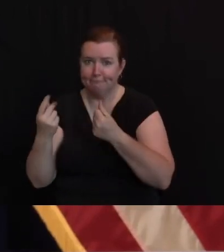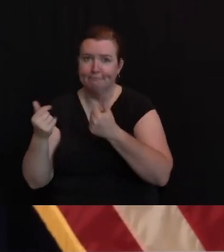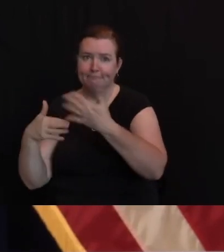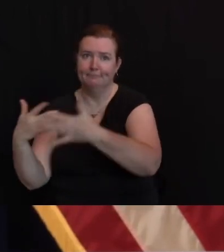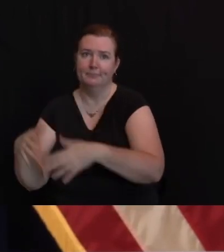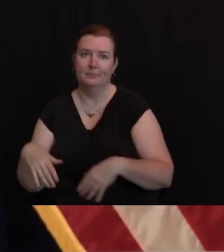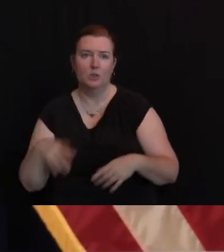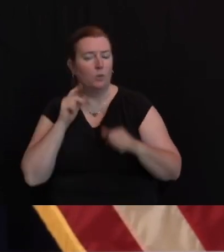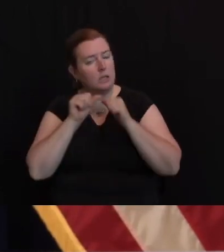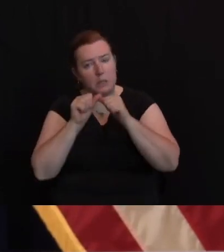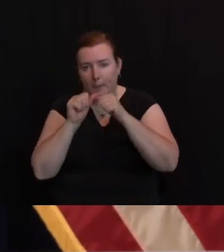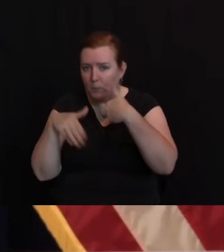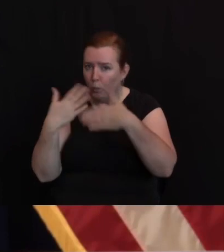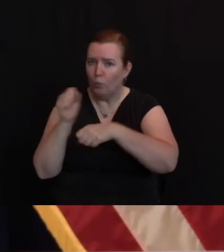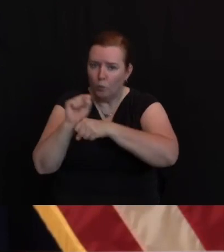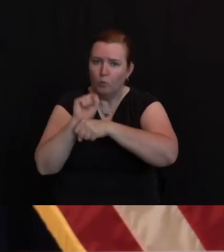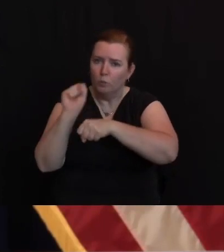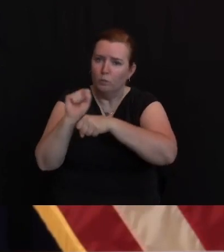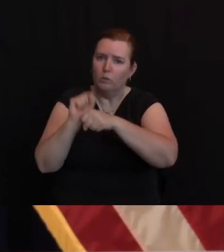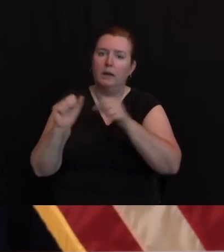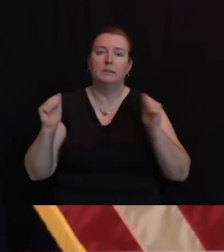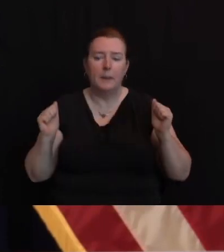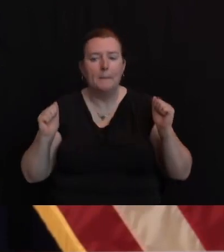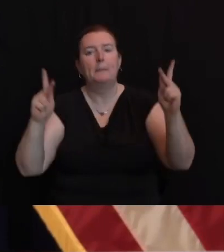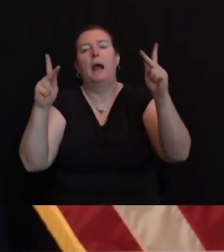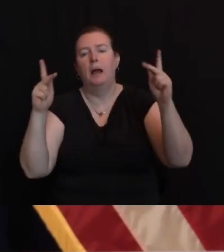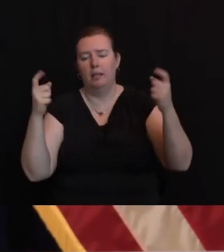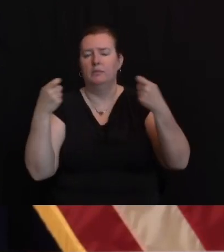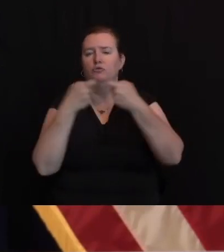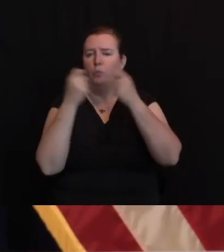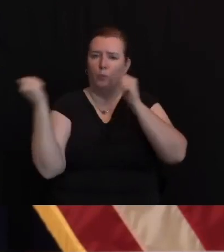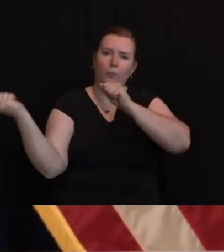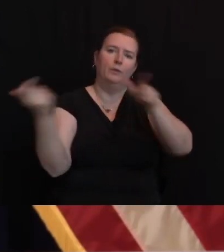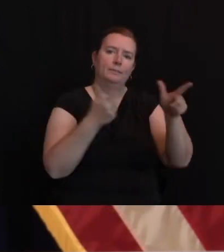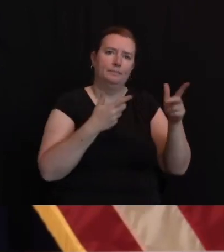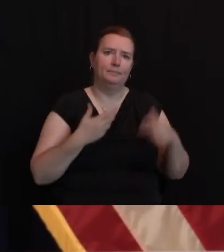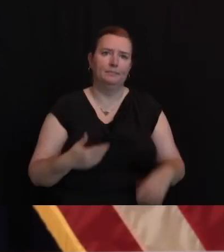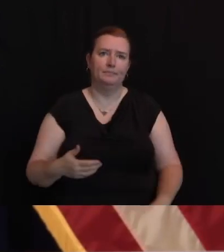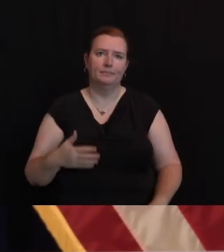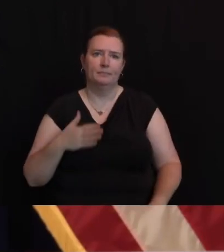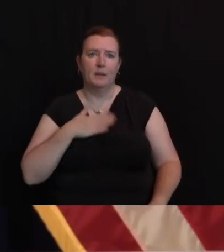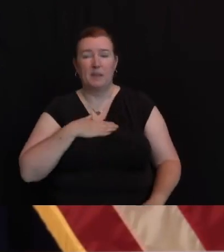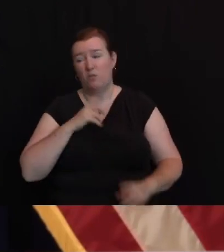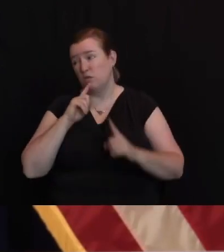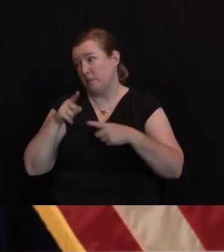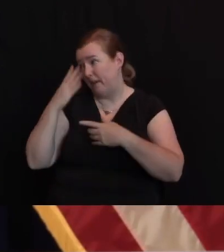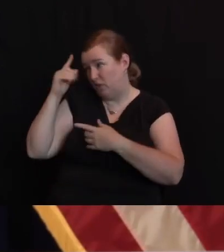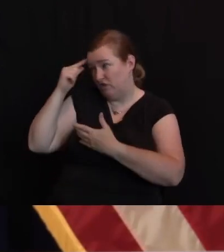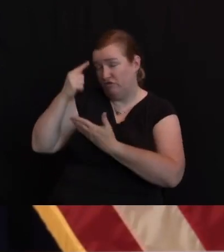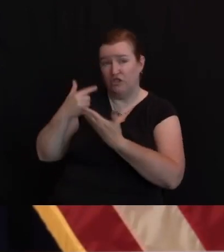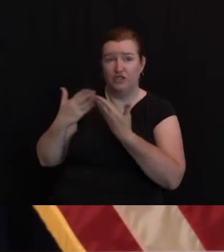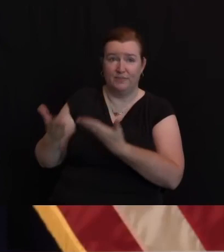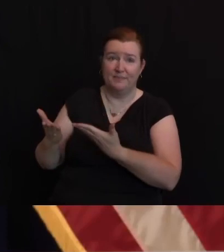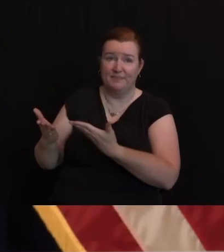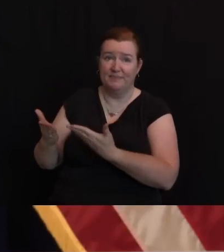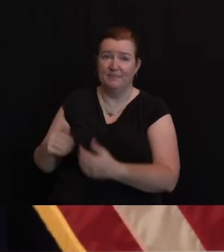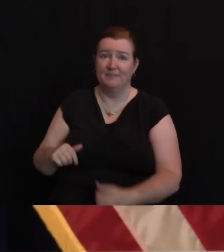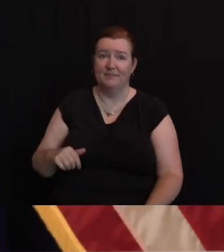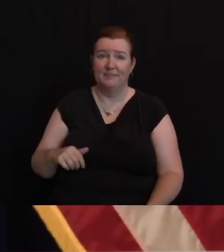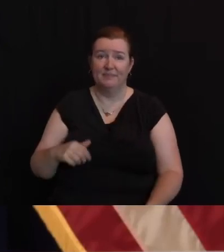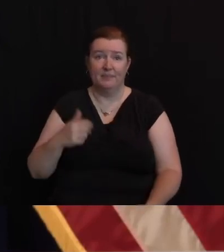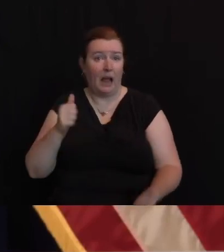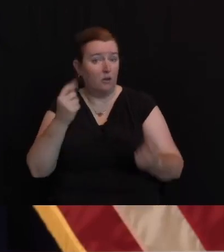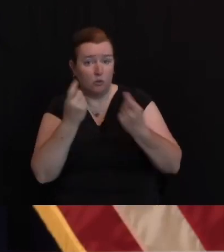until everyone is restored. That's basically my report, Governor. And if there are any questions